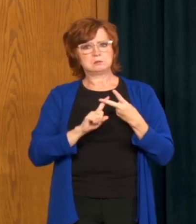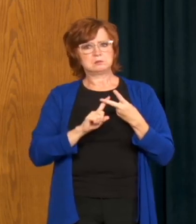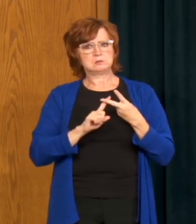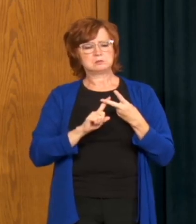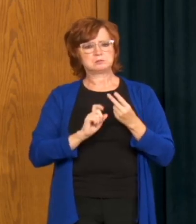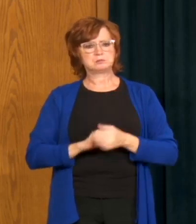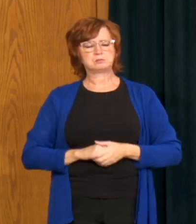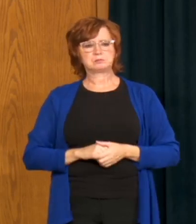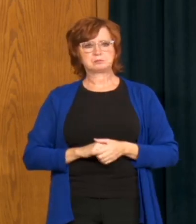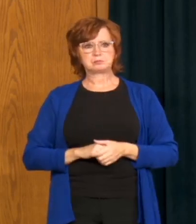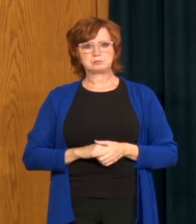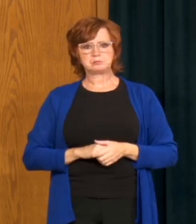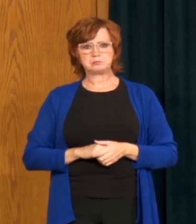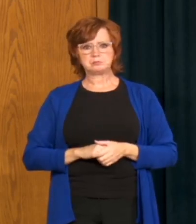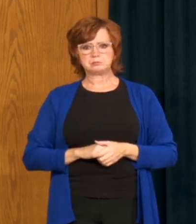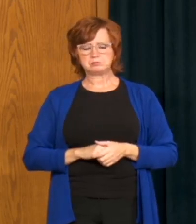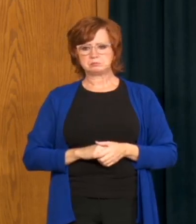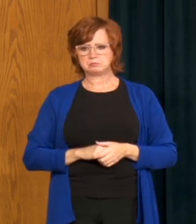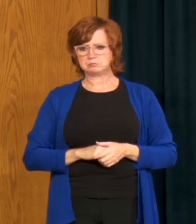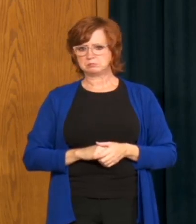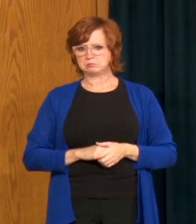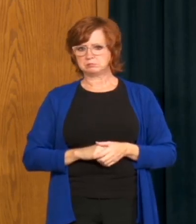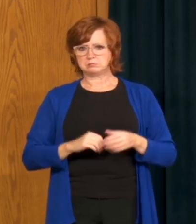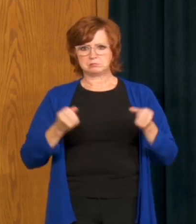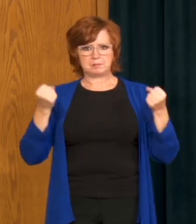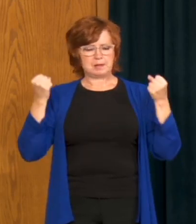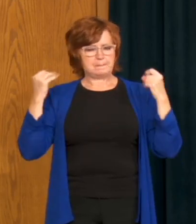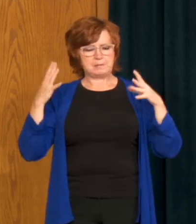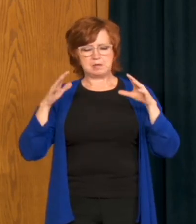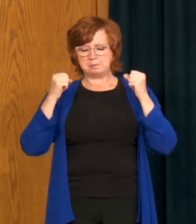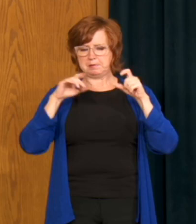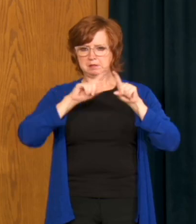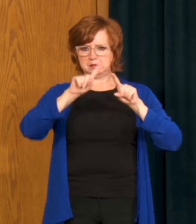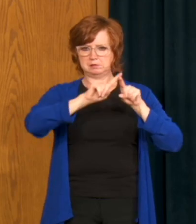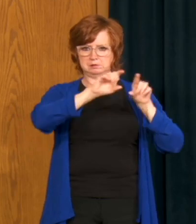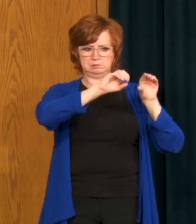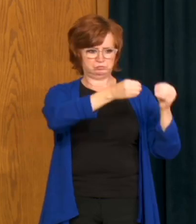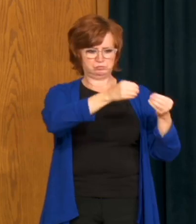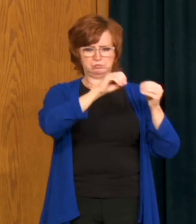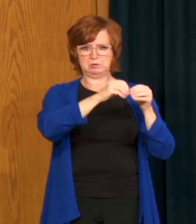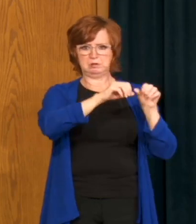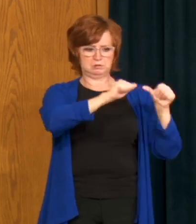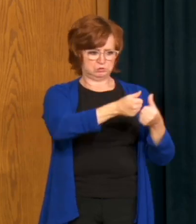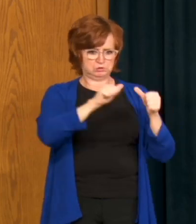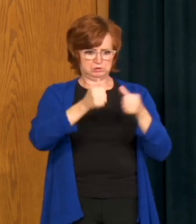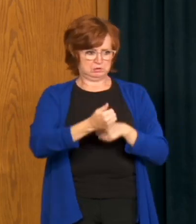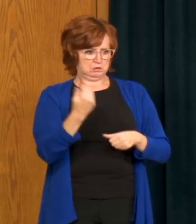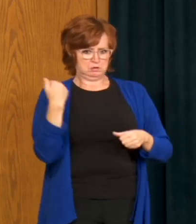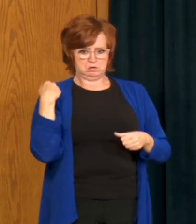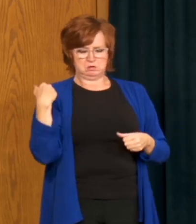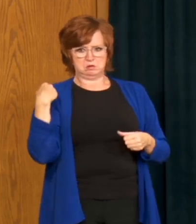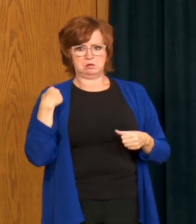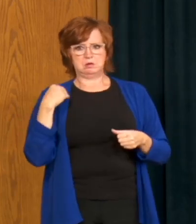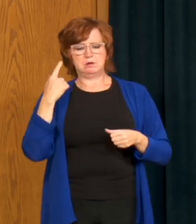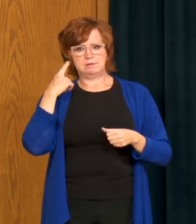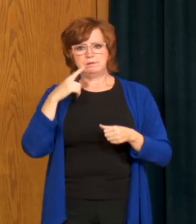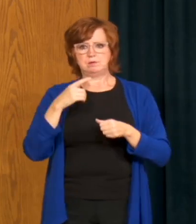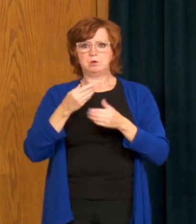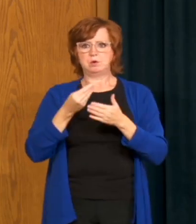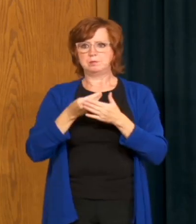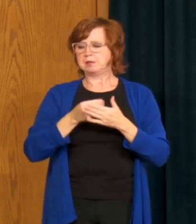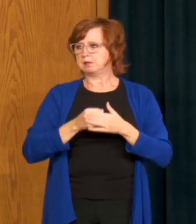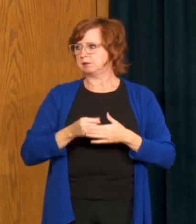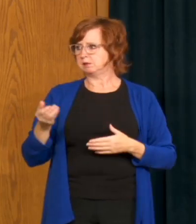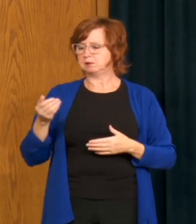applications that multiple organizations have in the budget processes ahead.